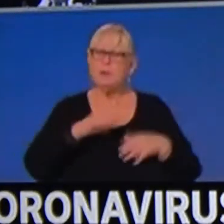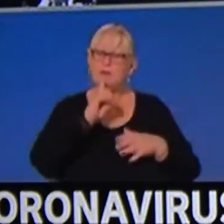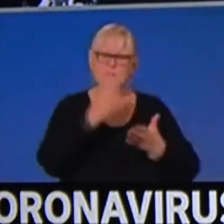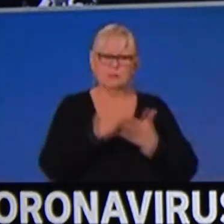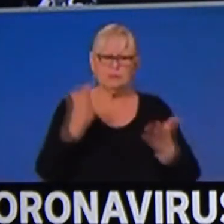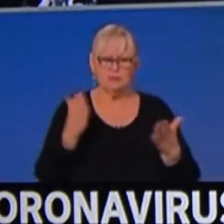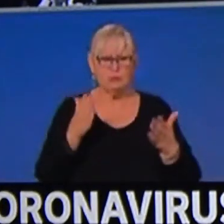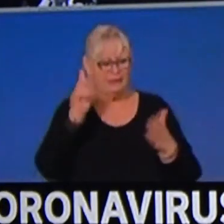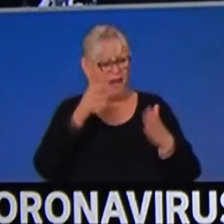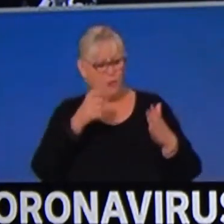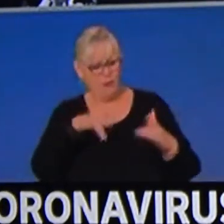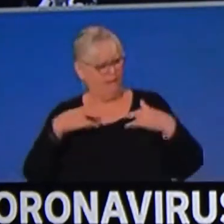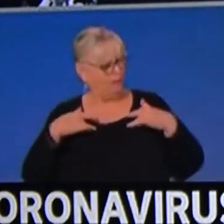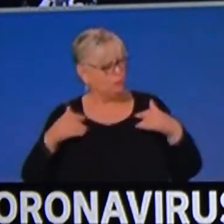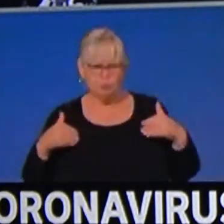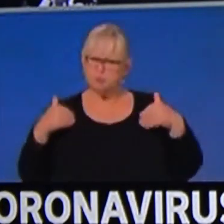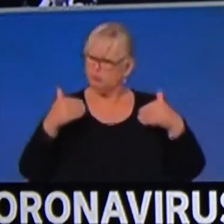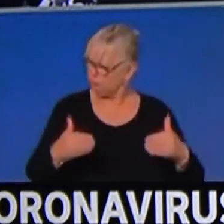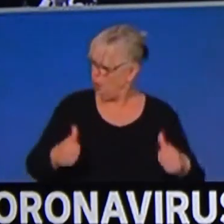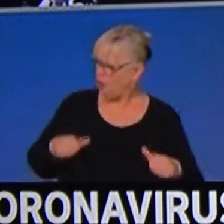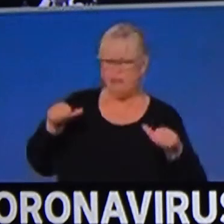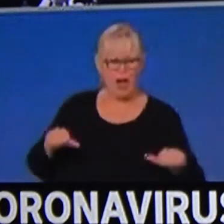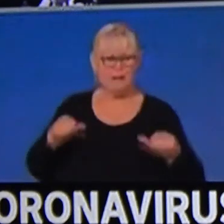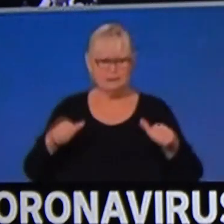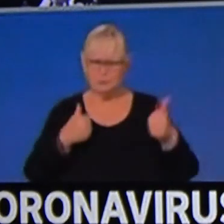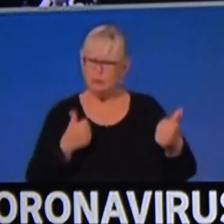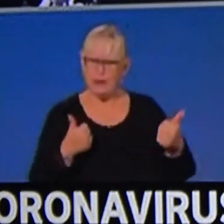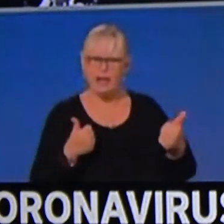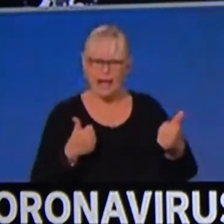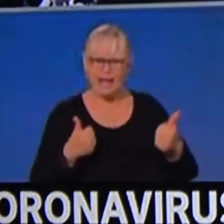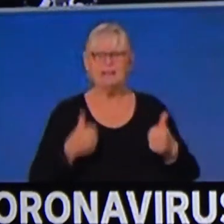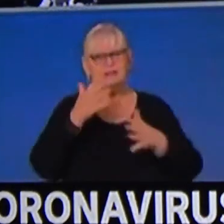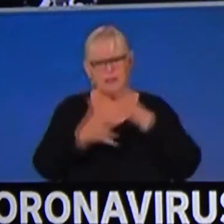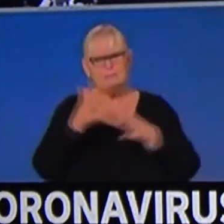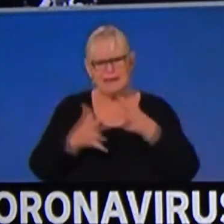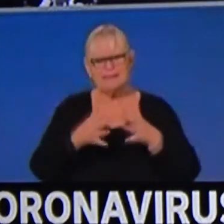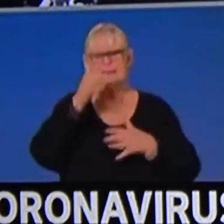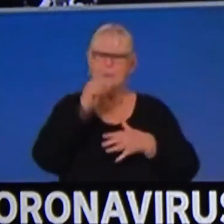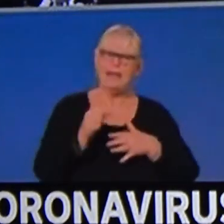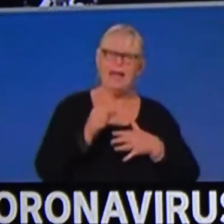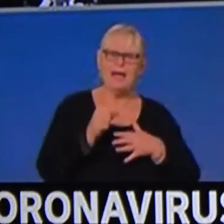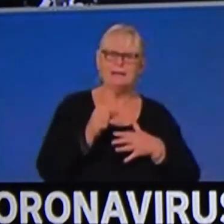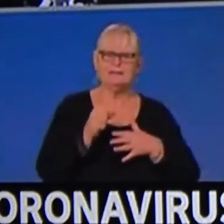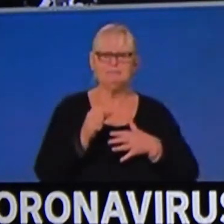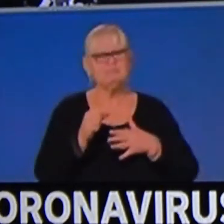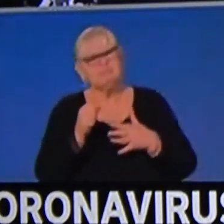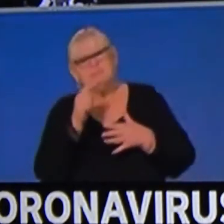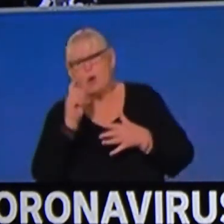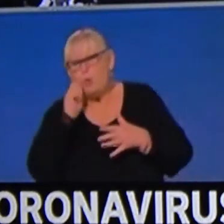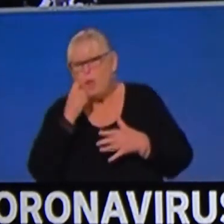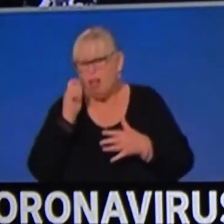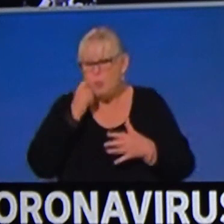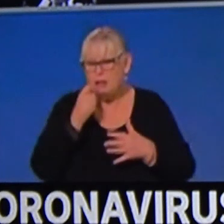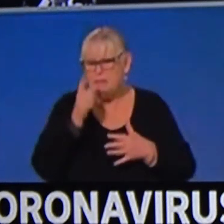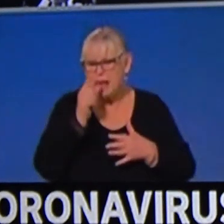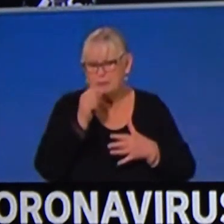we are well ahead of where we thought we might be at this point, and that would mean that we might be able to, I'd say will be able